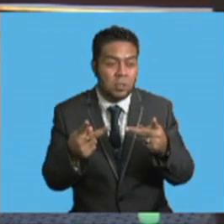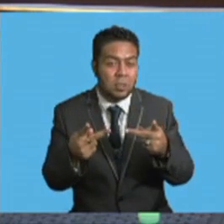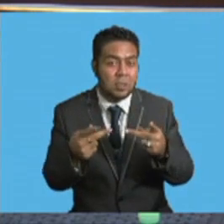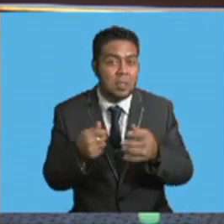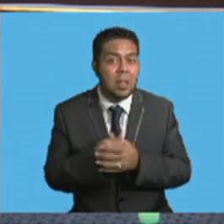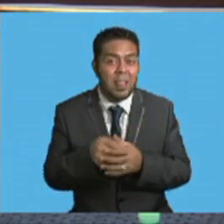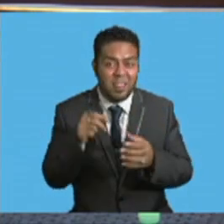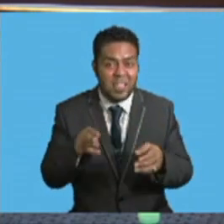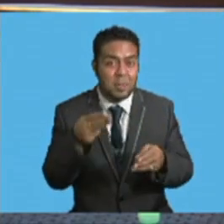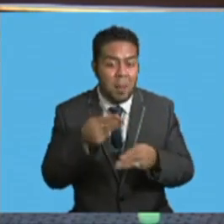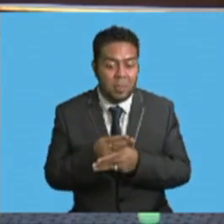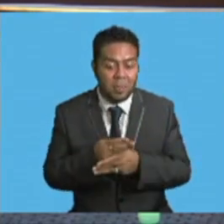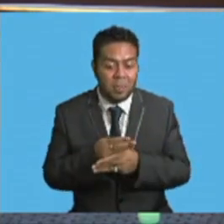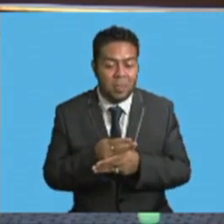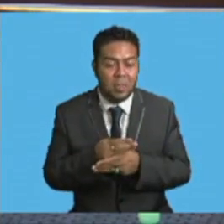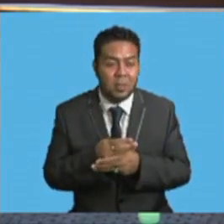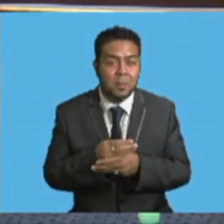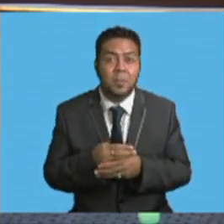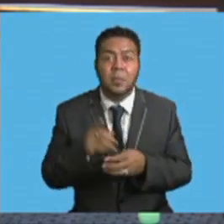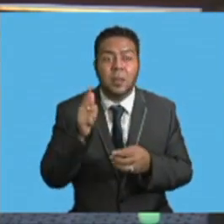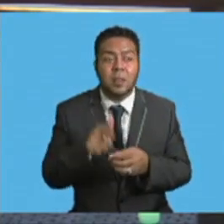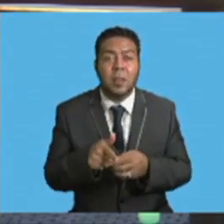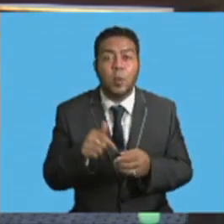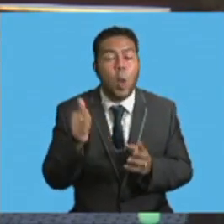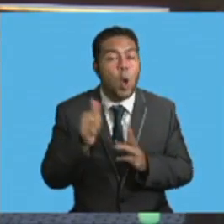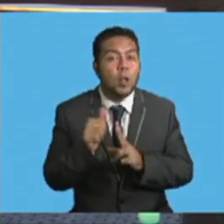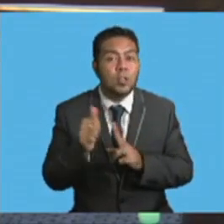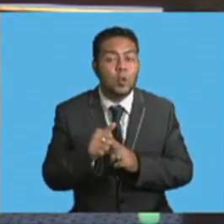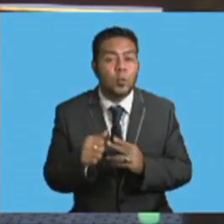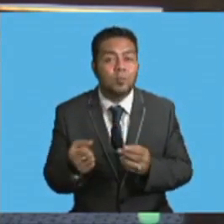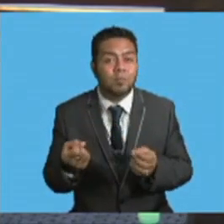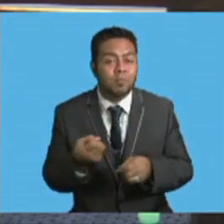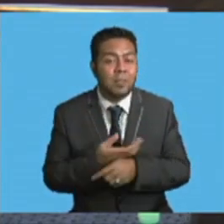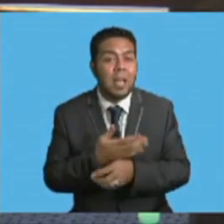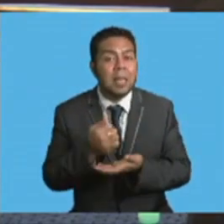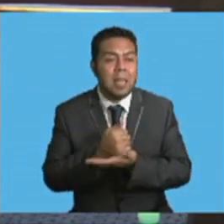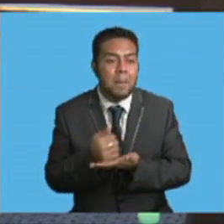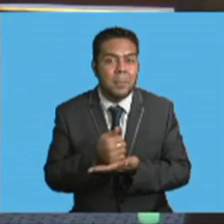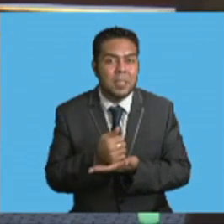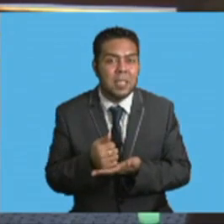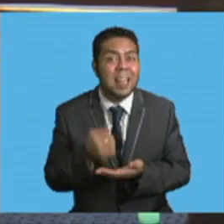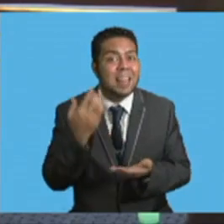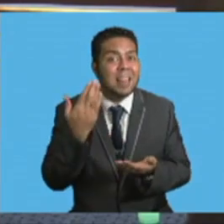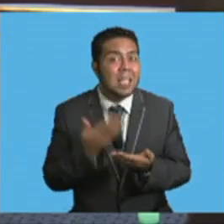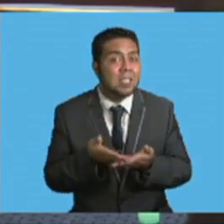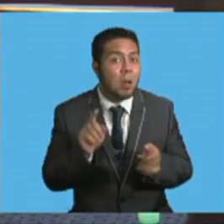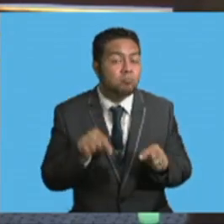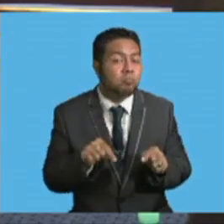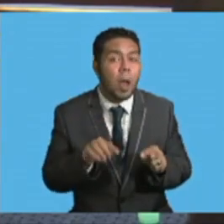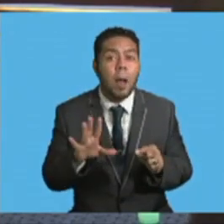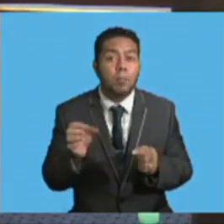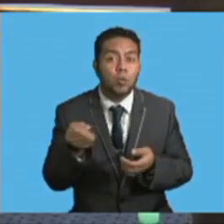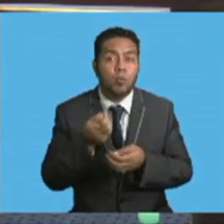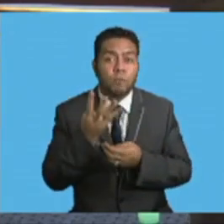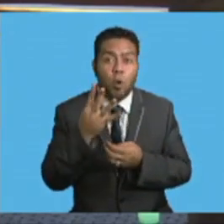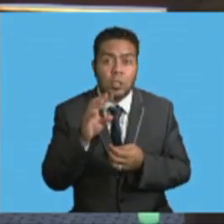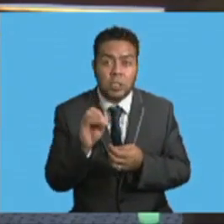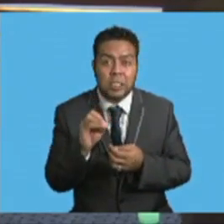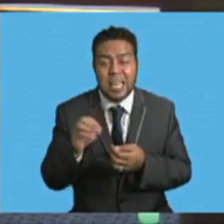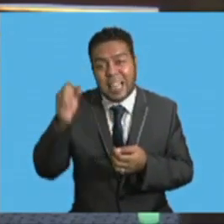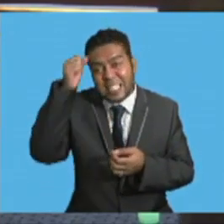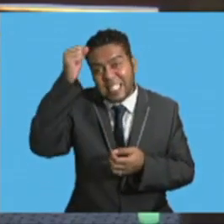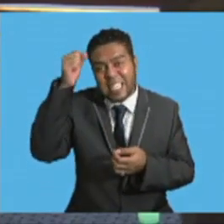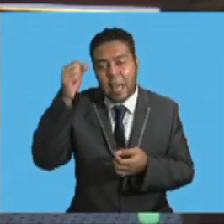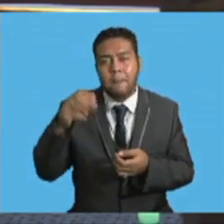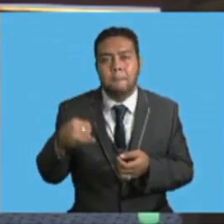in this month that will also affect numbers, and these are up to 40, which is in the senior medical